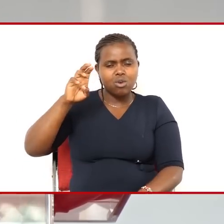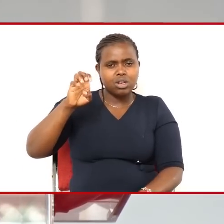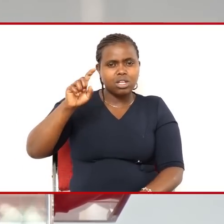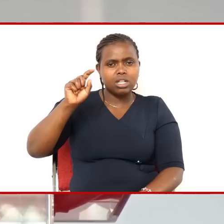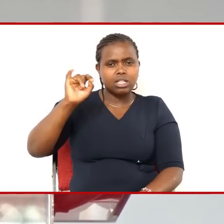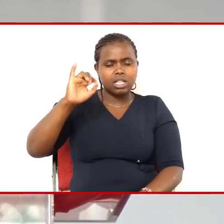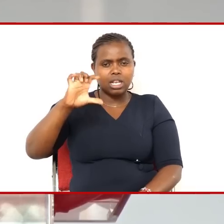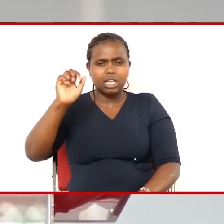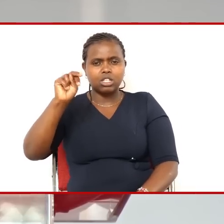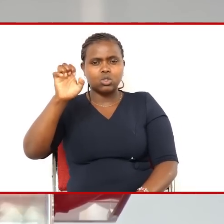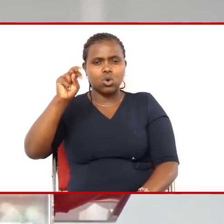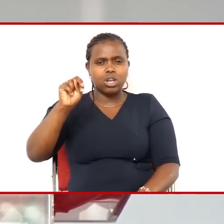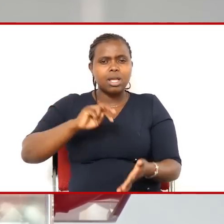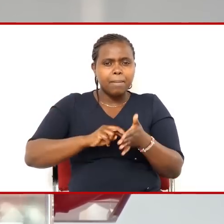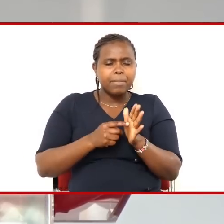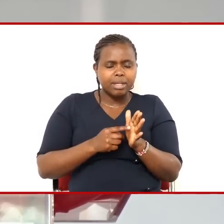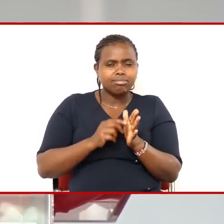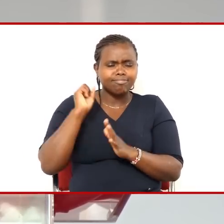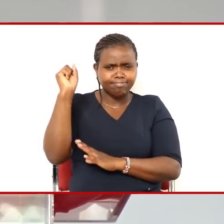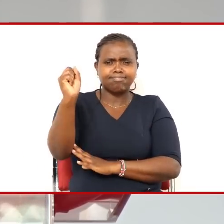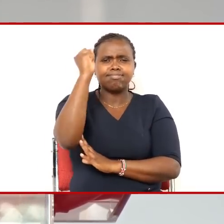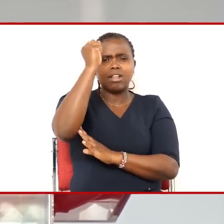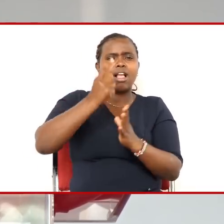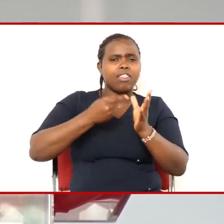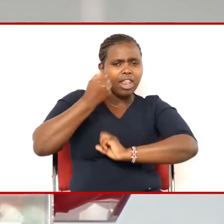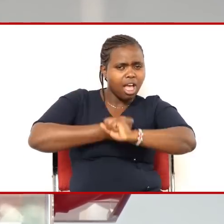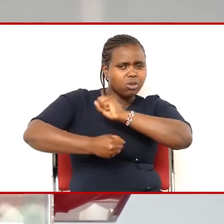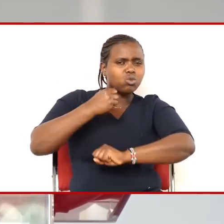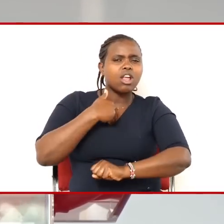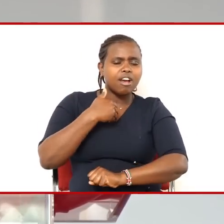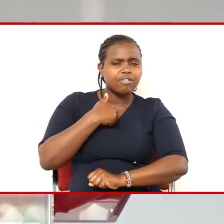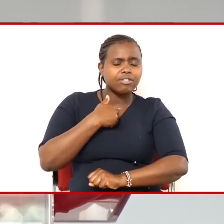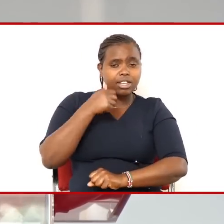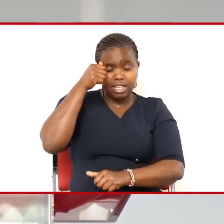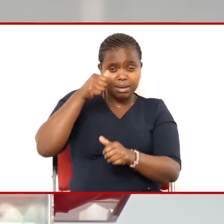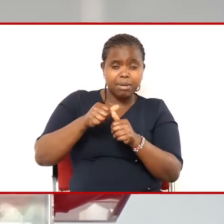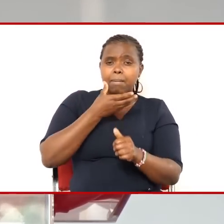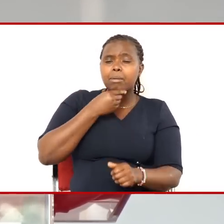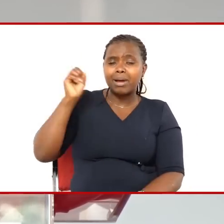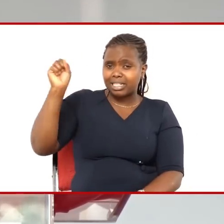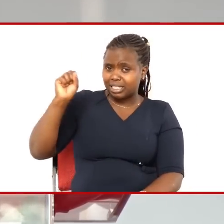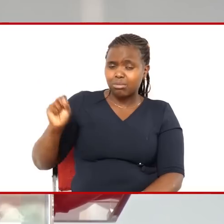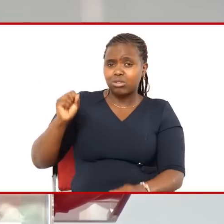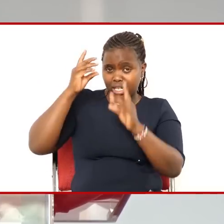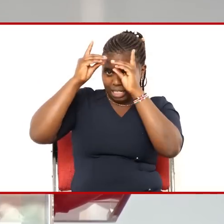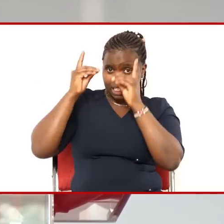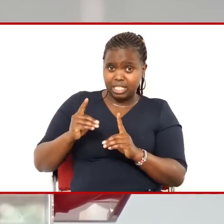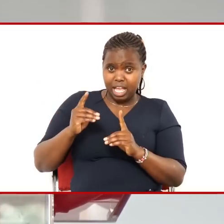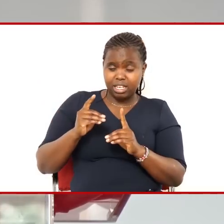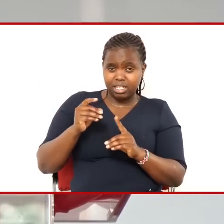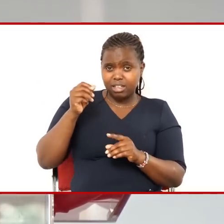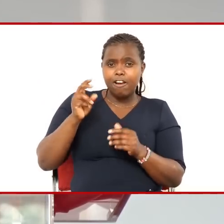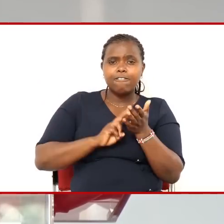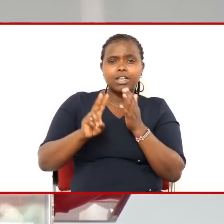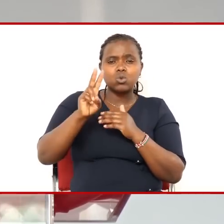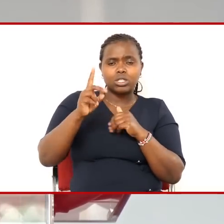retaliation. It is time to come up and take action. Samson's desire at this time, from